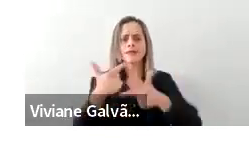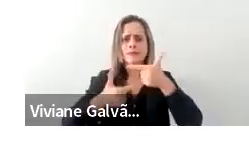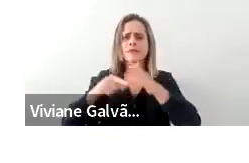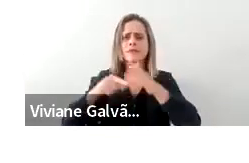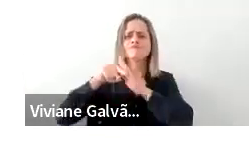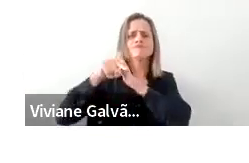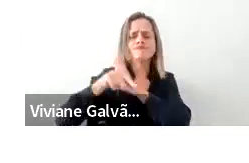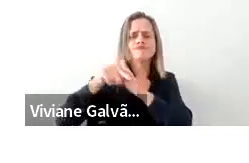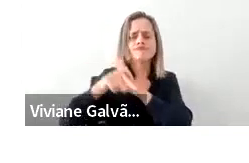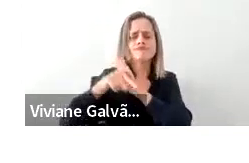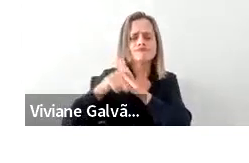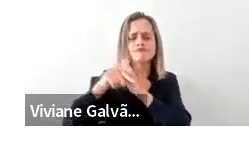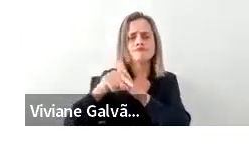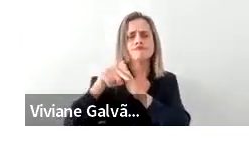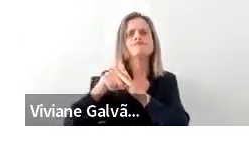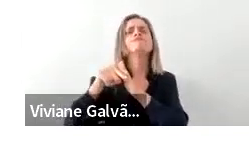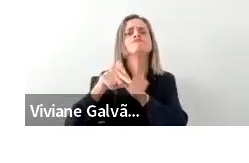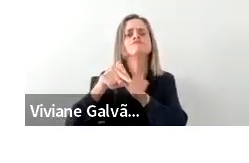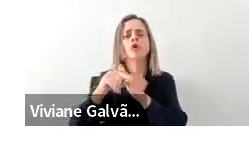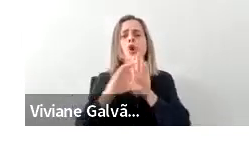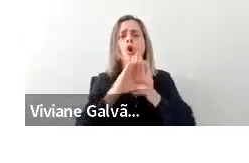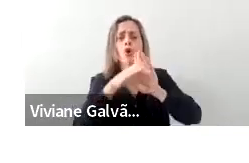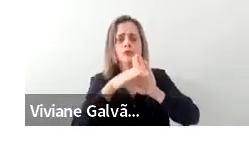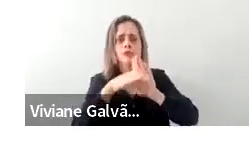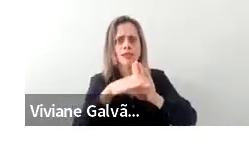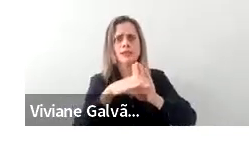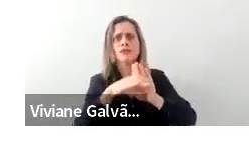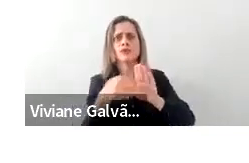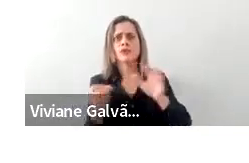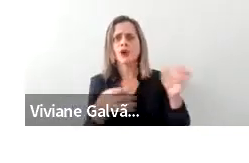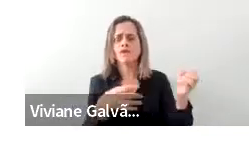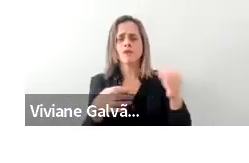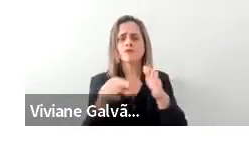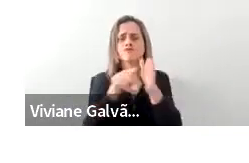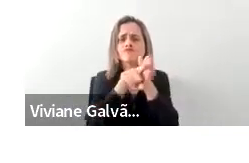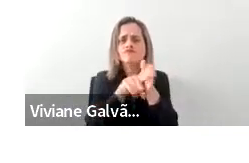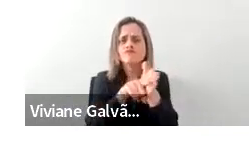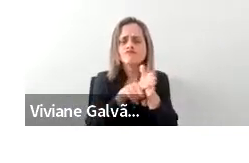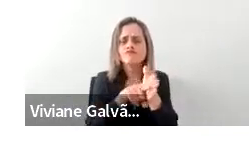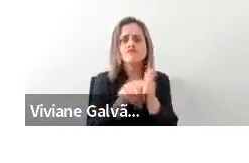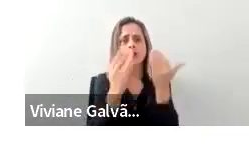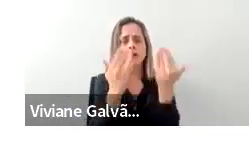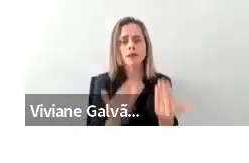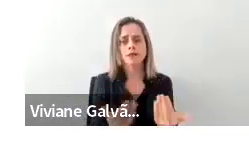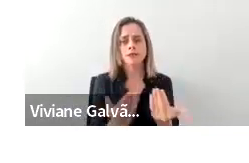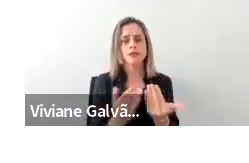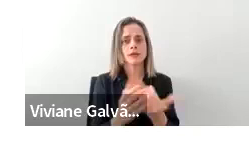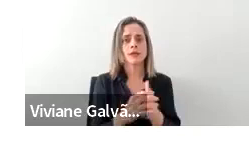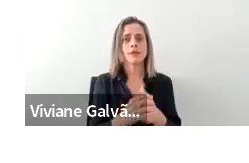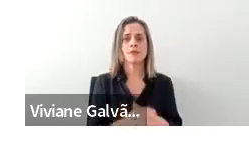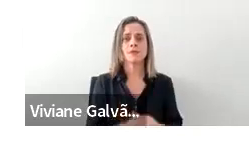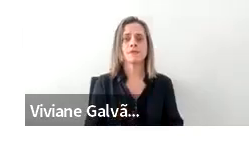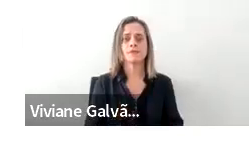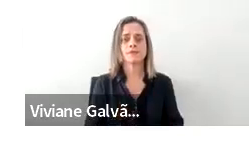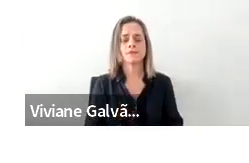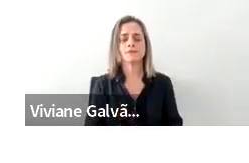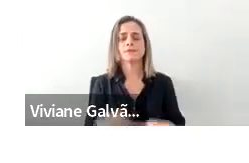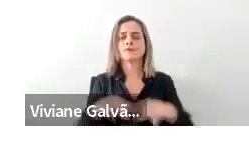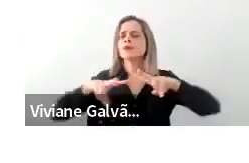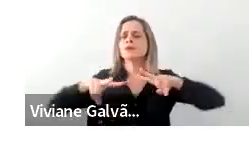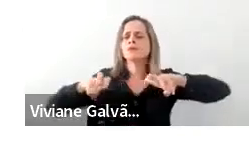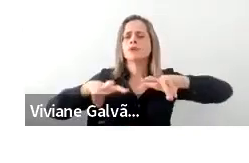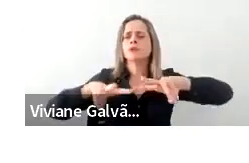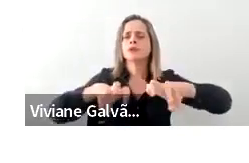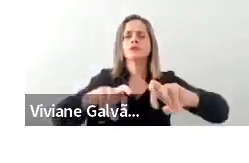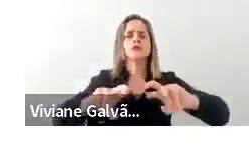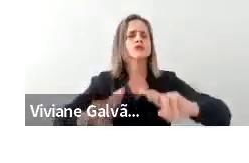concepts in psychology, these new approaches based on applied